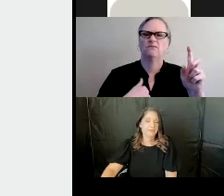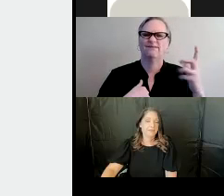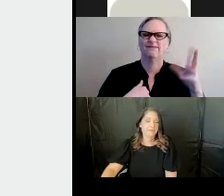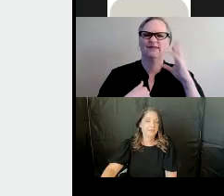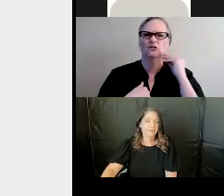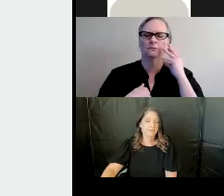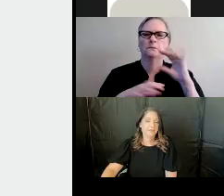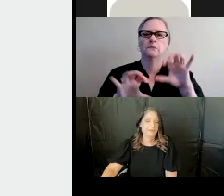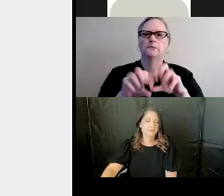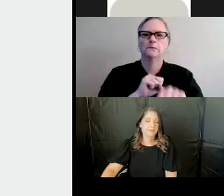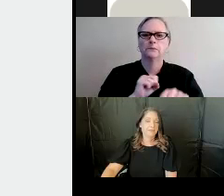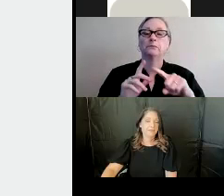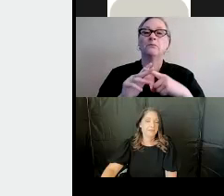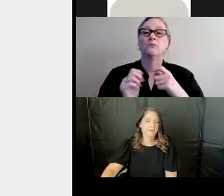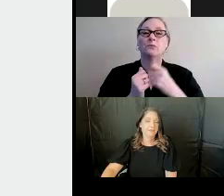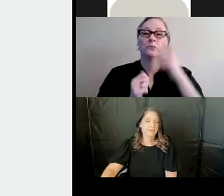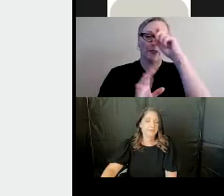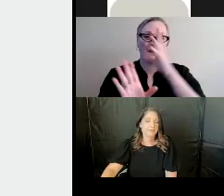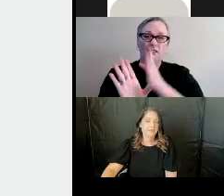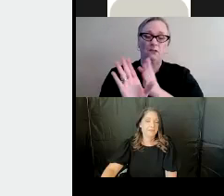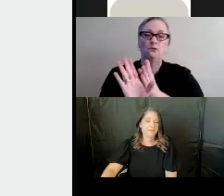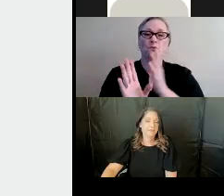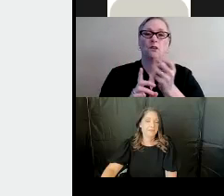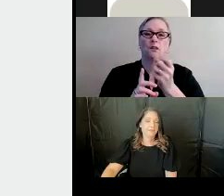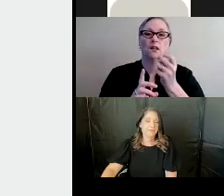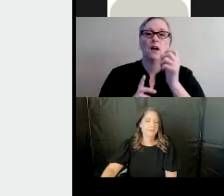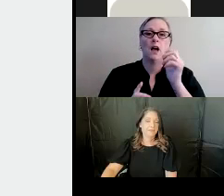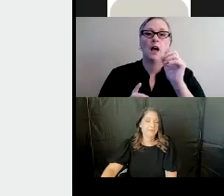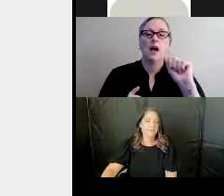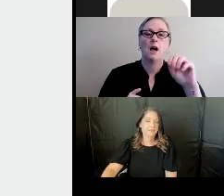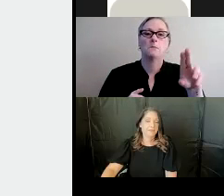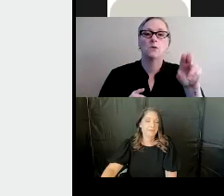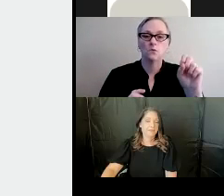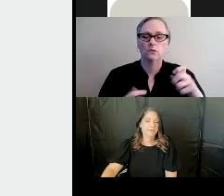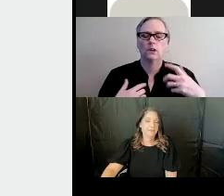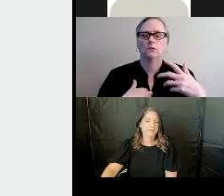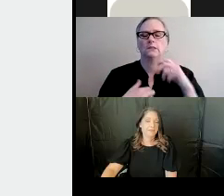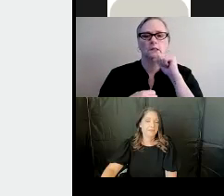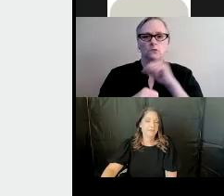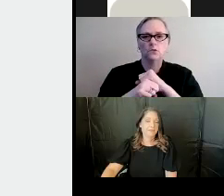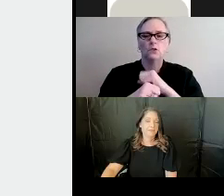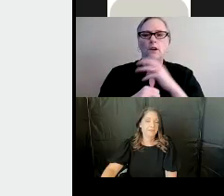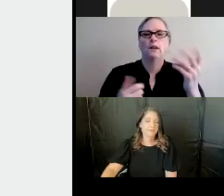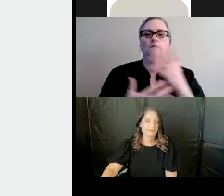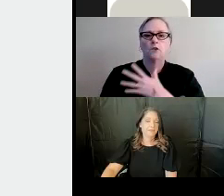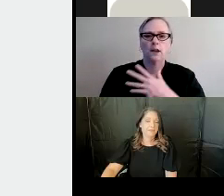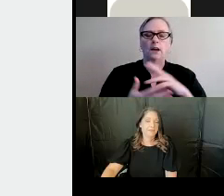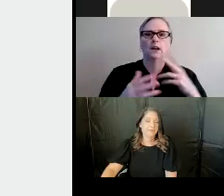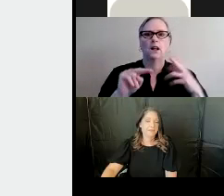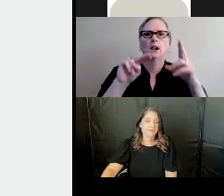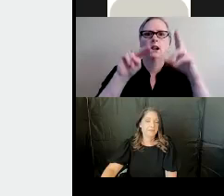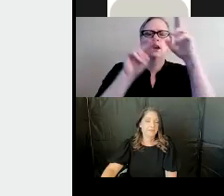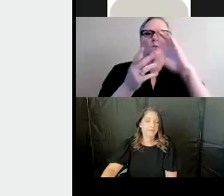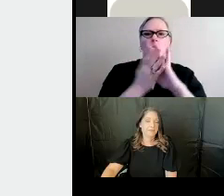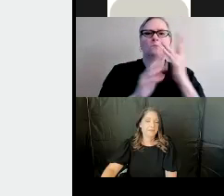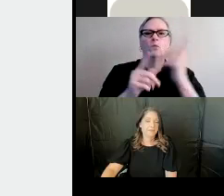with psychological abuse that made me feel insecure and afraid. And it escalated to sexual abuse. I